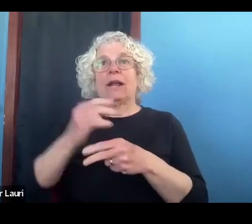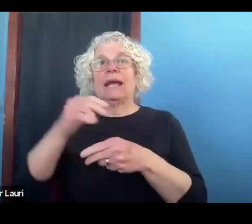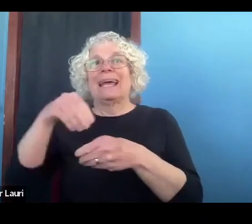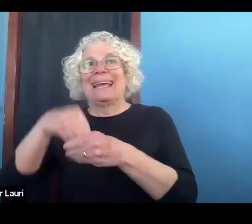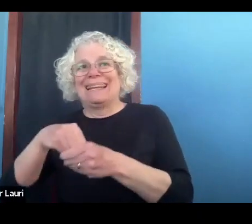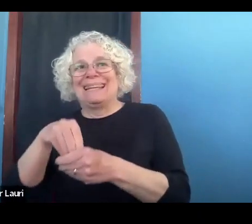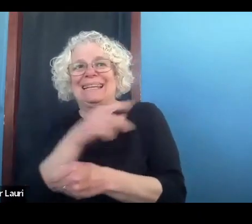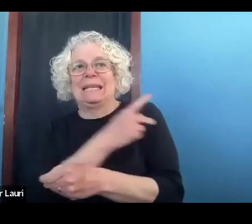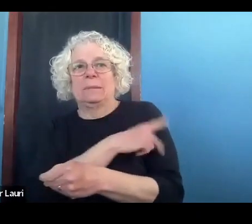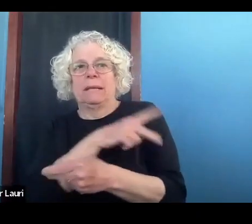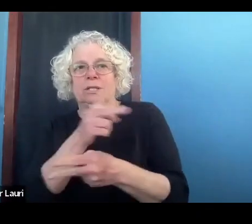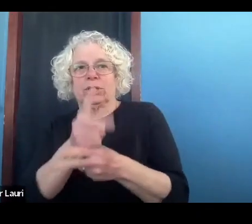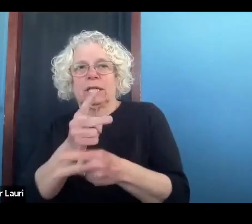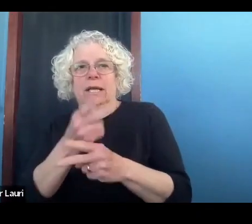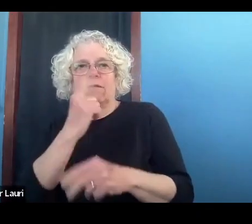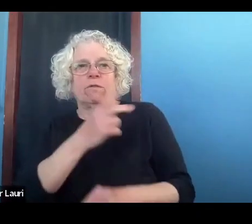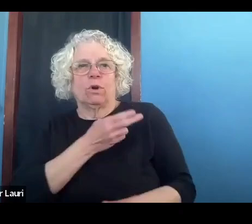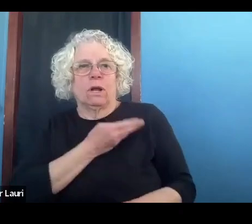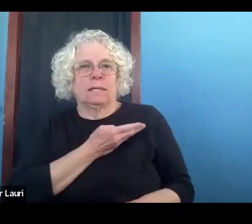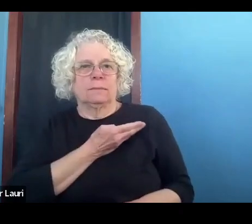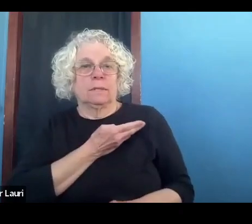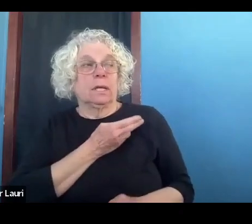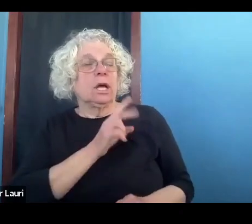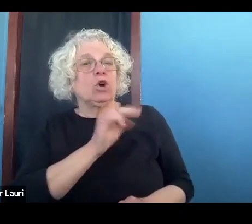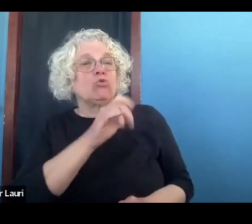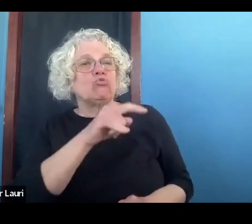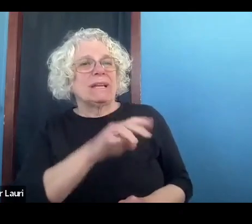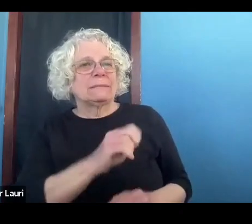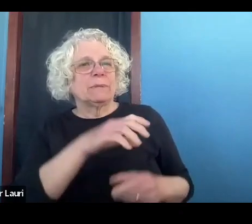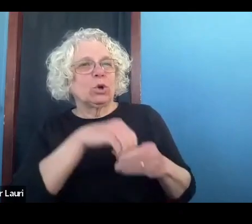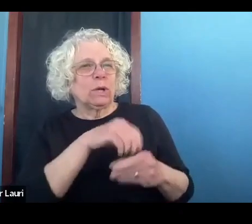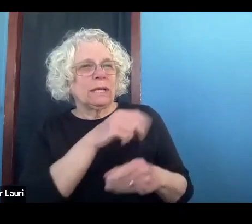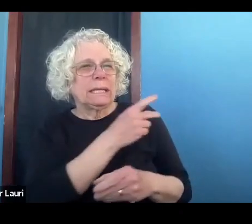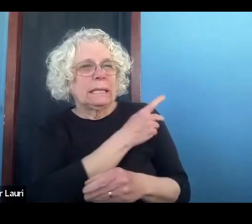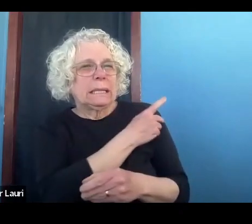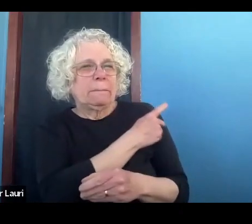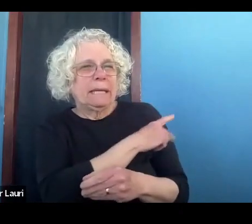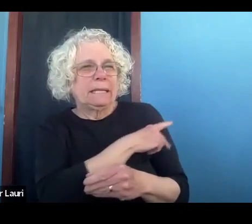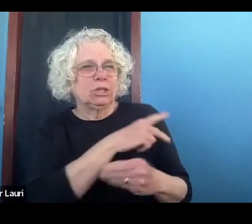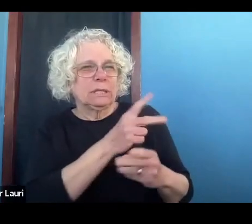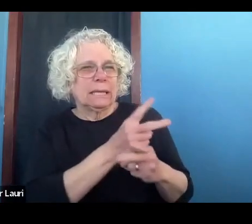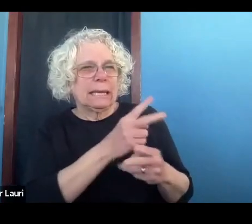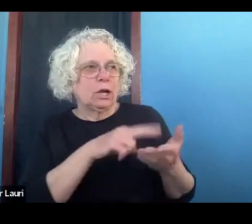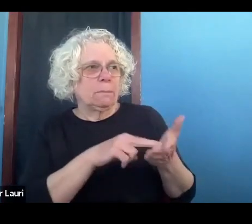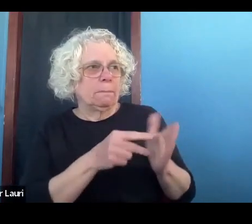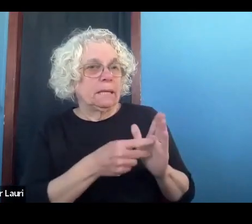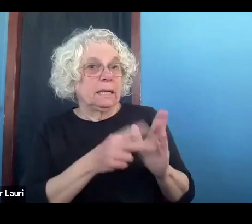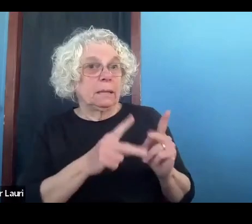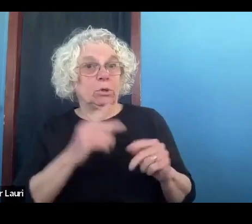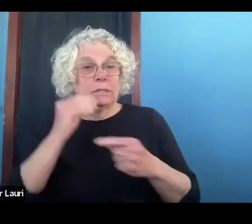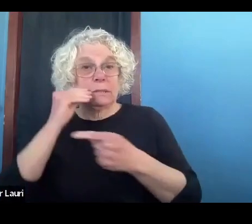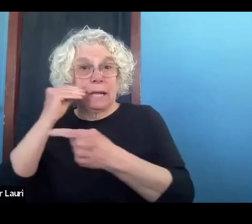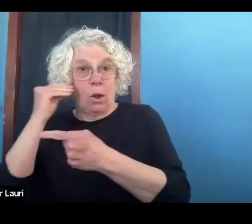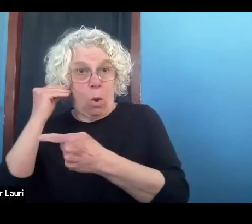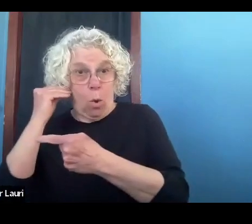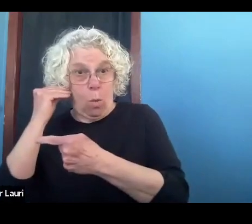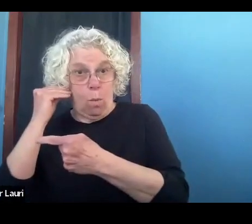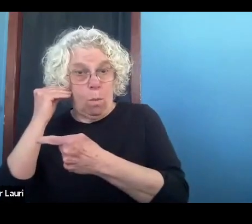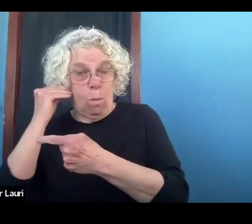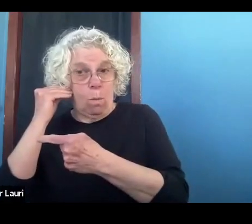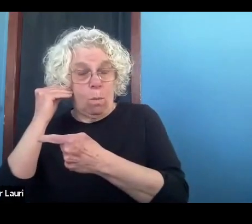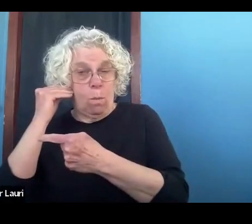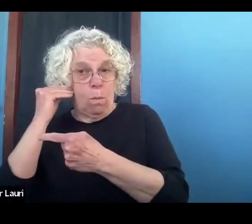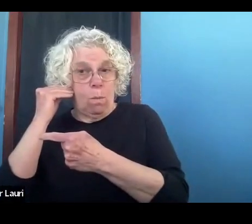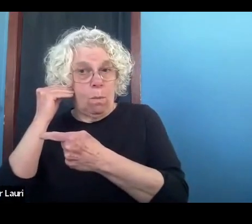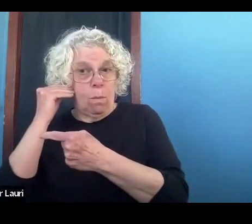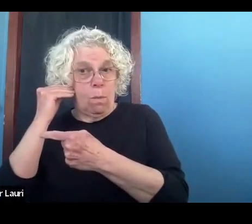hospice. So if someone, respite care and inpatient care would be when someone is maybe at home and